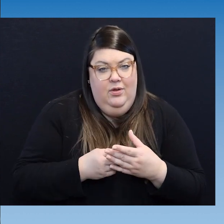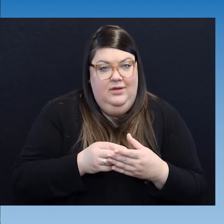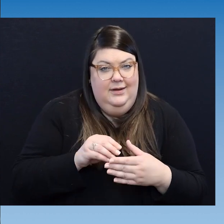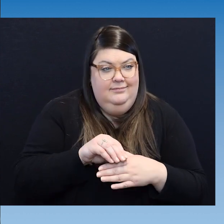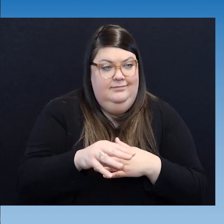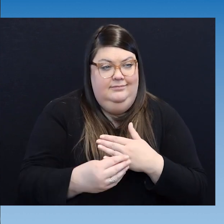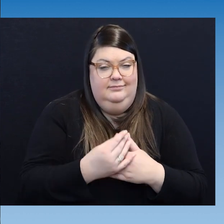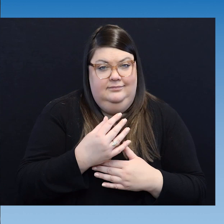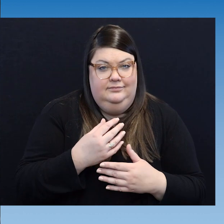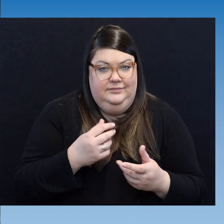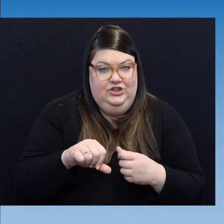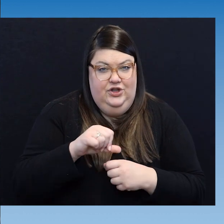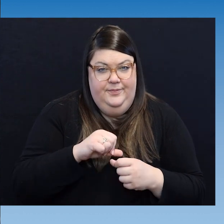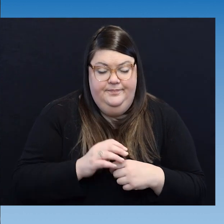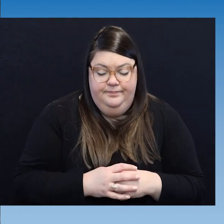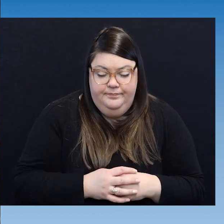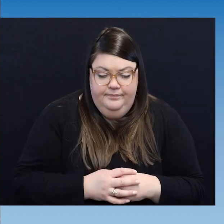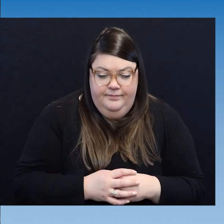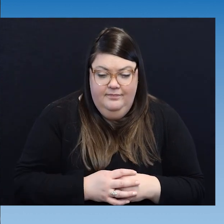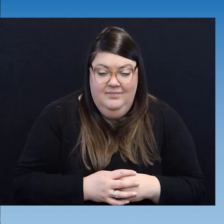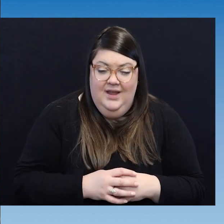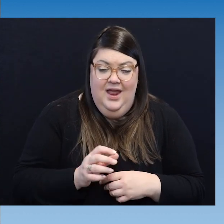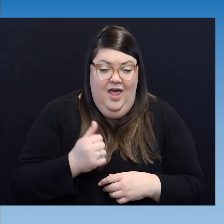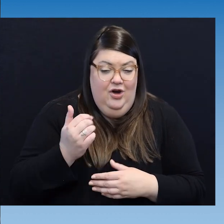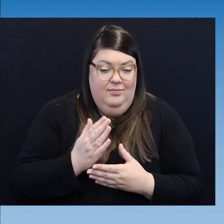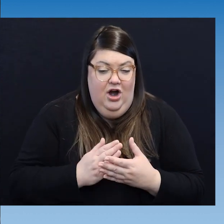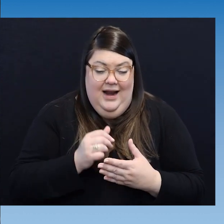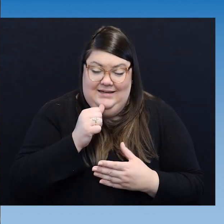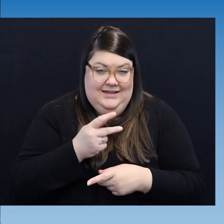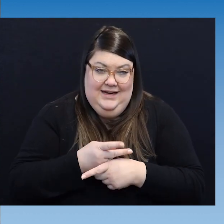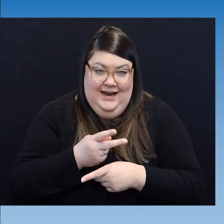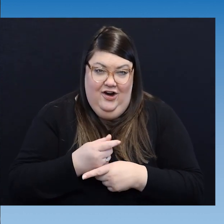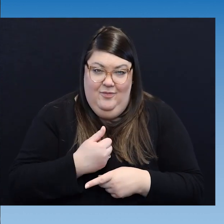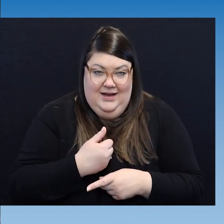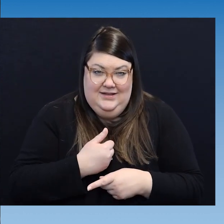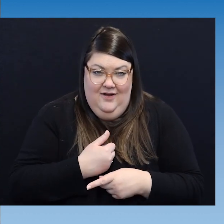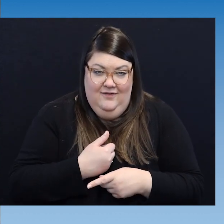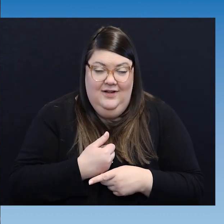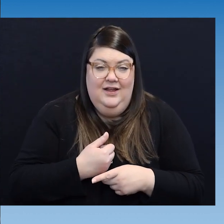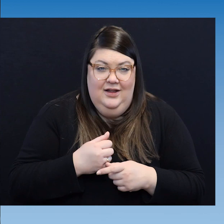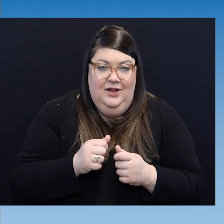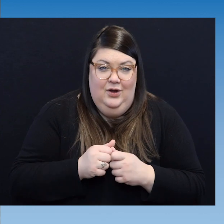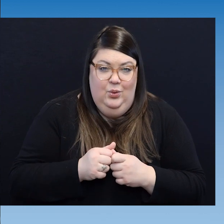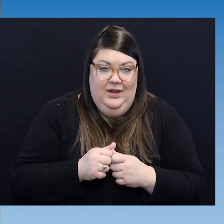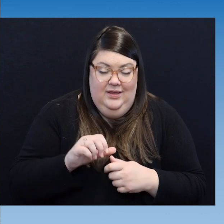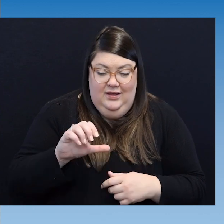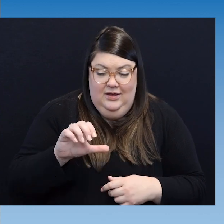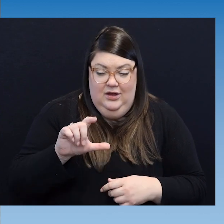Right. And for me, the other part, which I didn't take care of myself and I didn't do, it was closure.